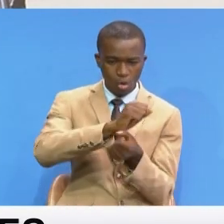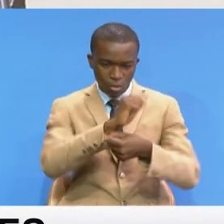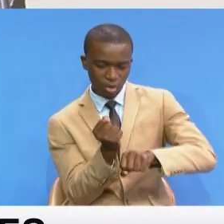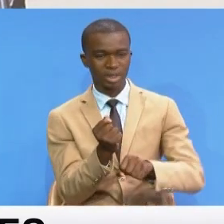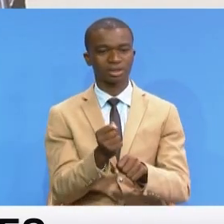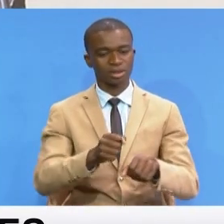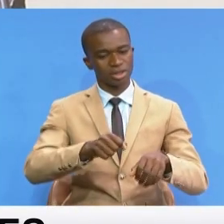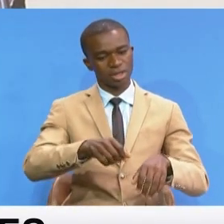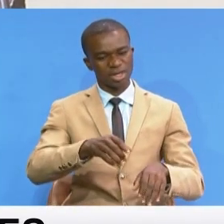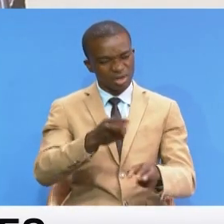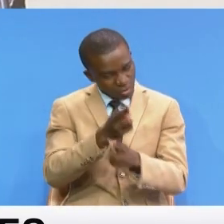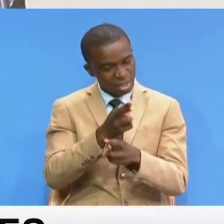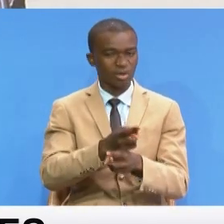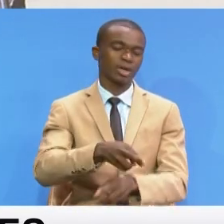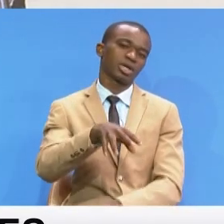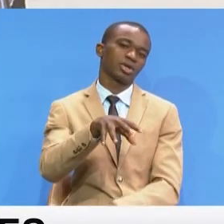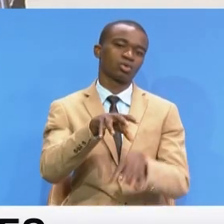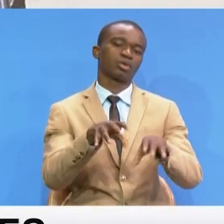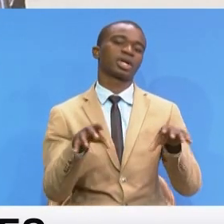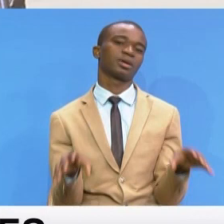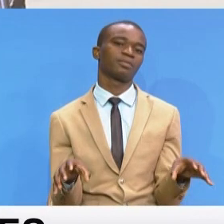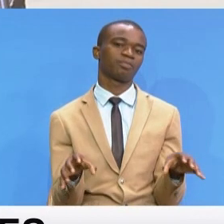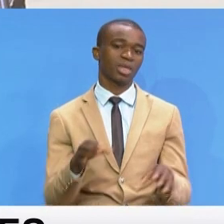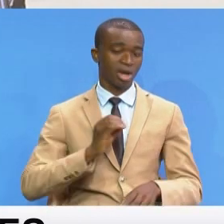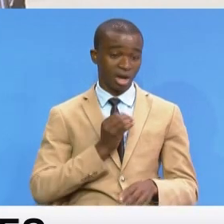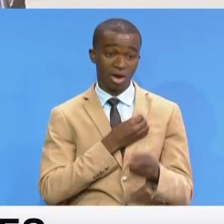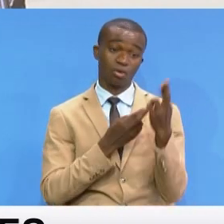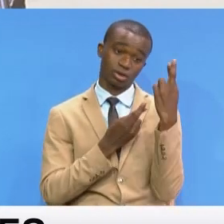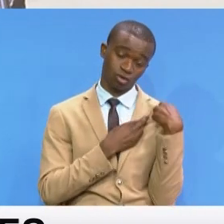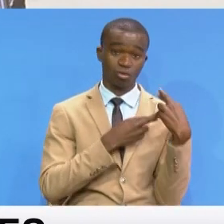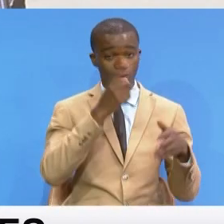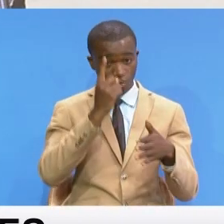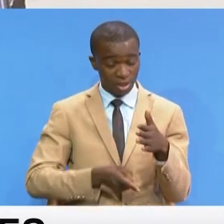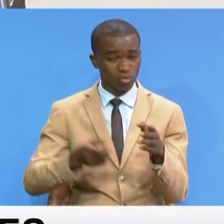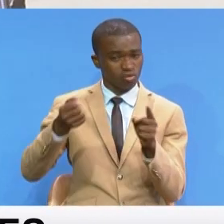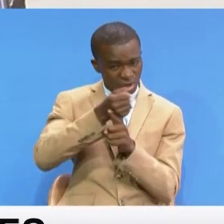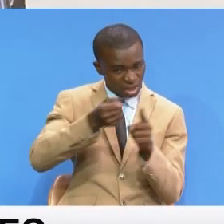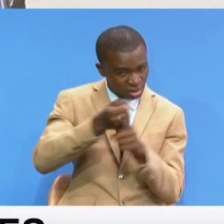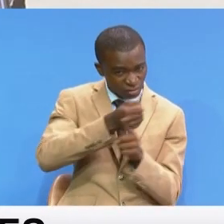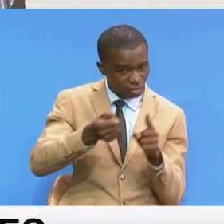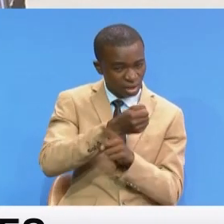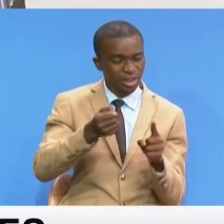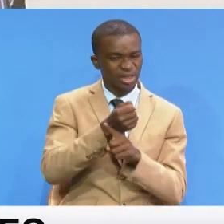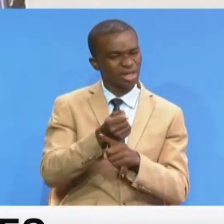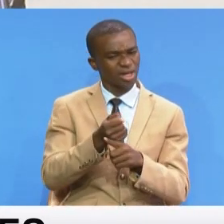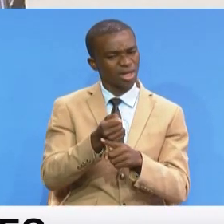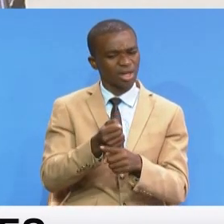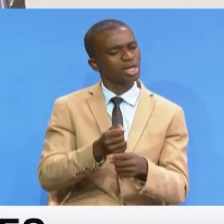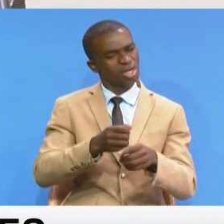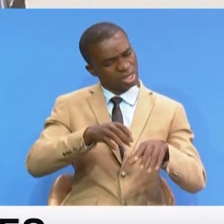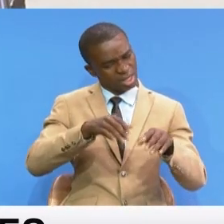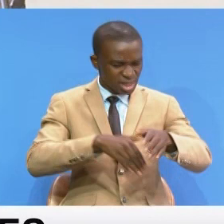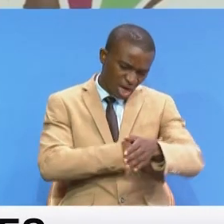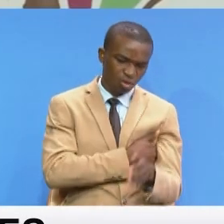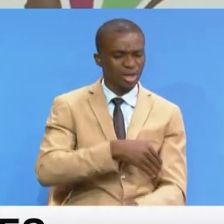of the children. Our job is simply to advocate against child